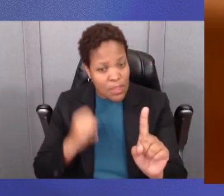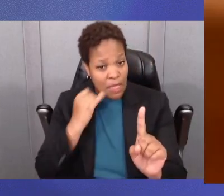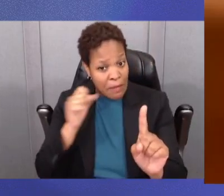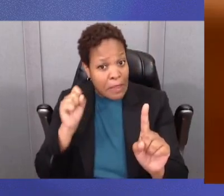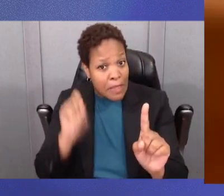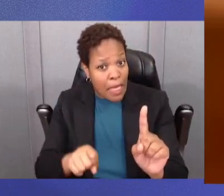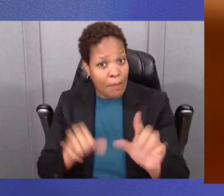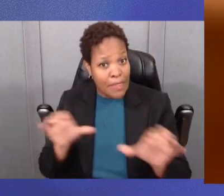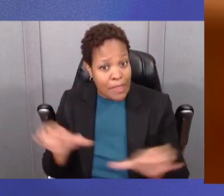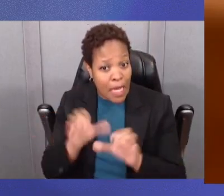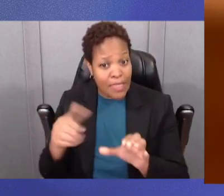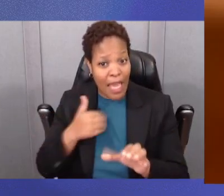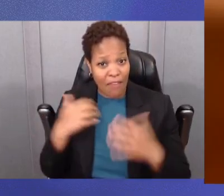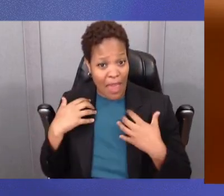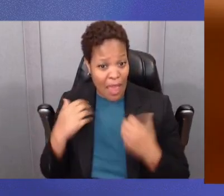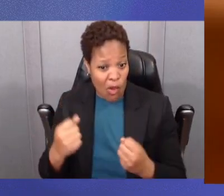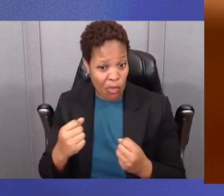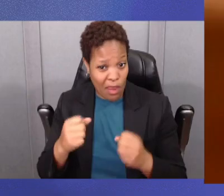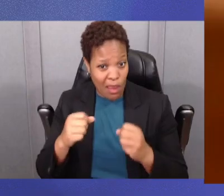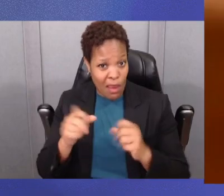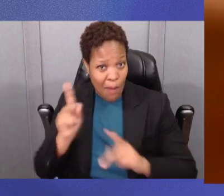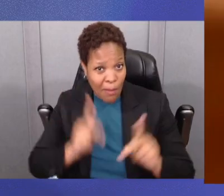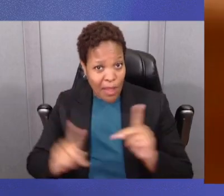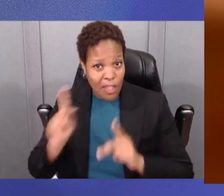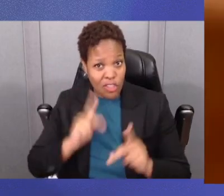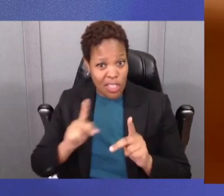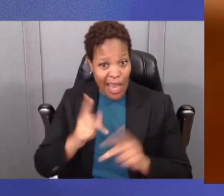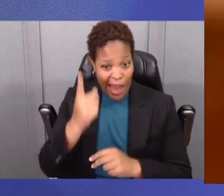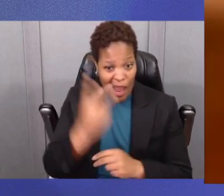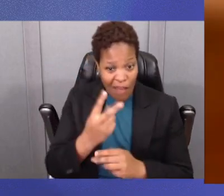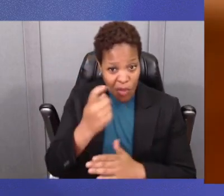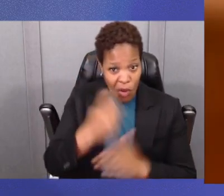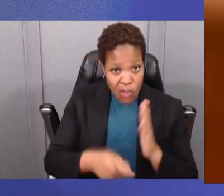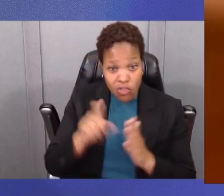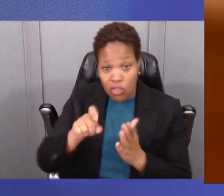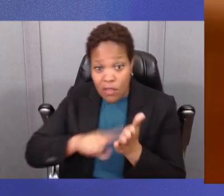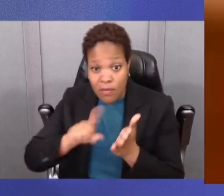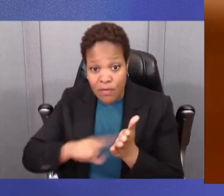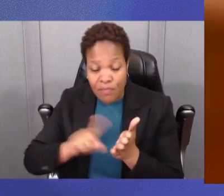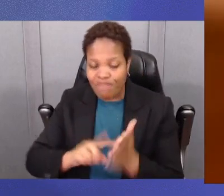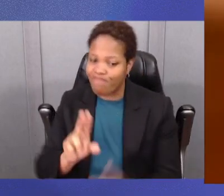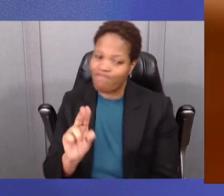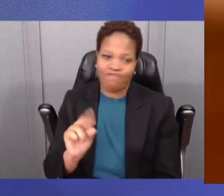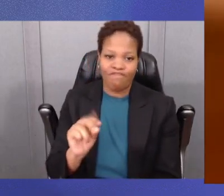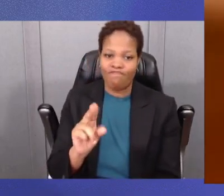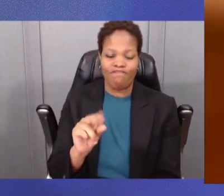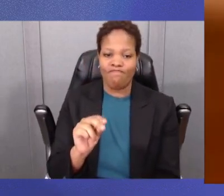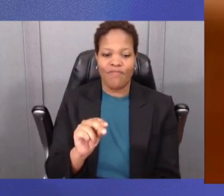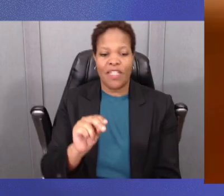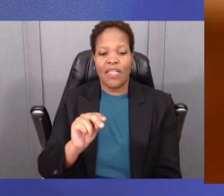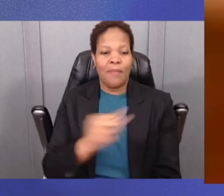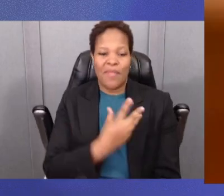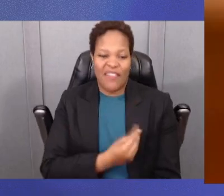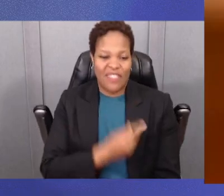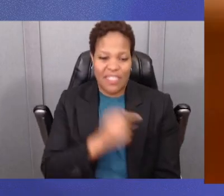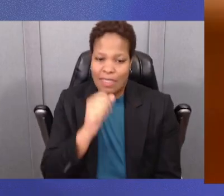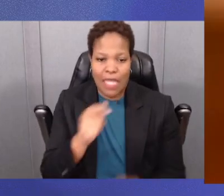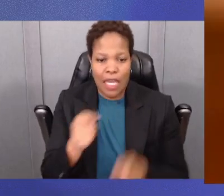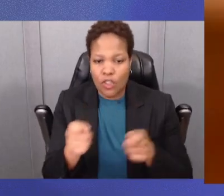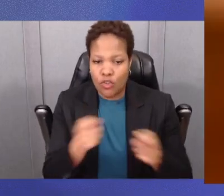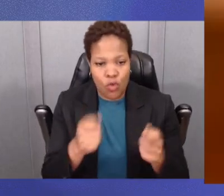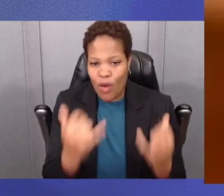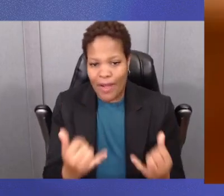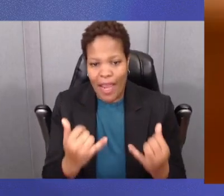half our expenditure, shouldn't we be looking into it? No, but beneficence doesn't seem to be in control right now. And I'll tell you what is: